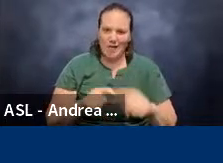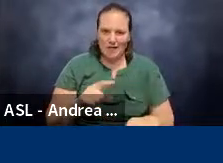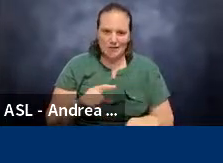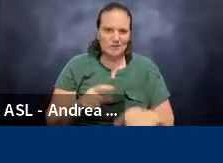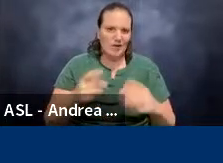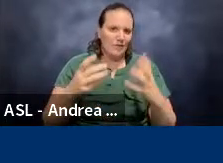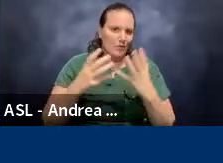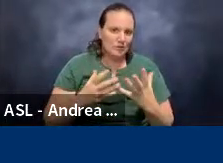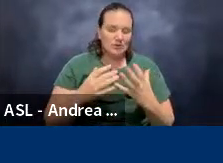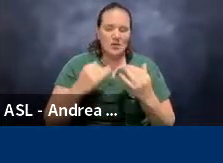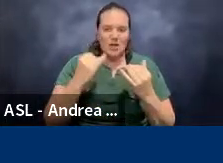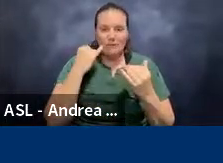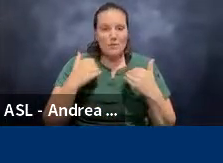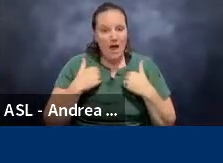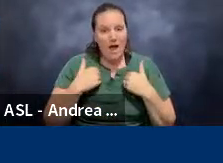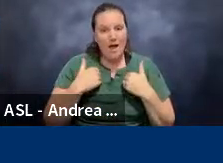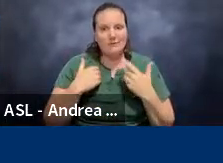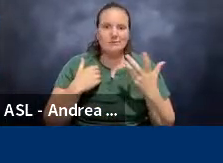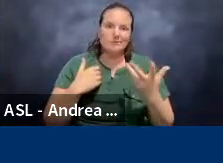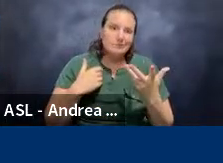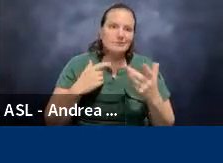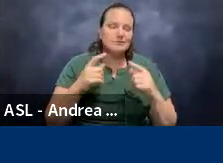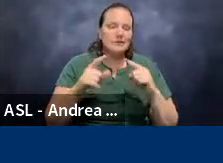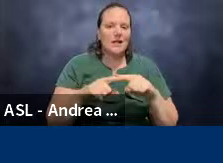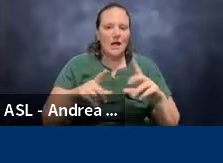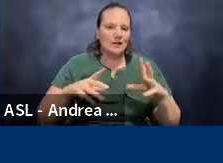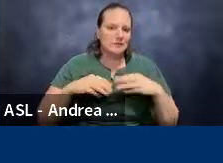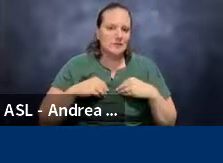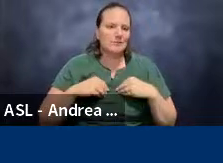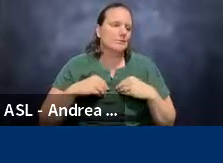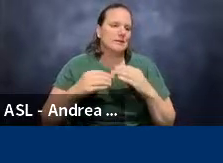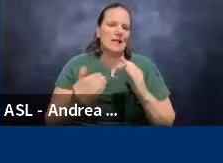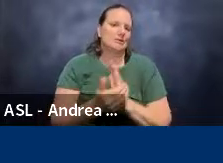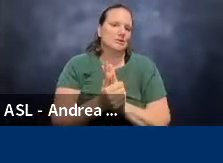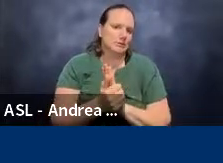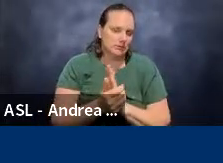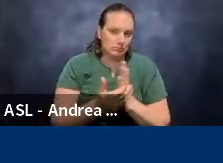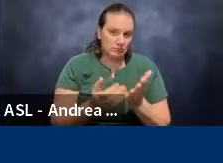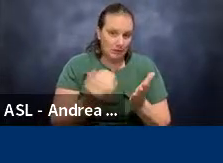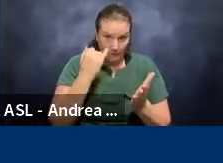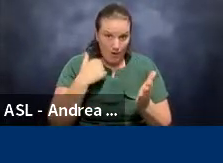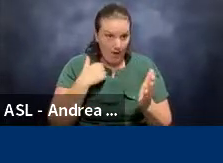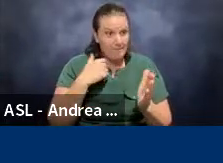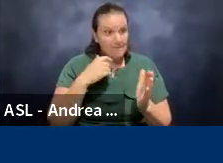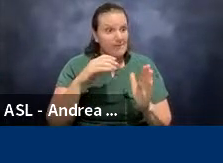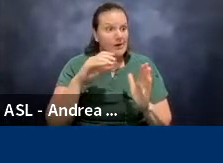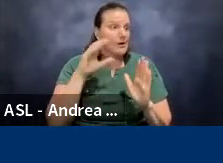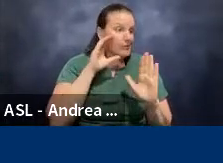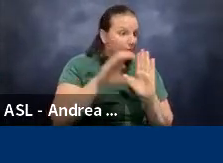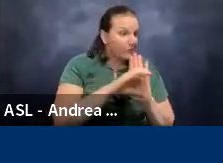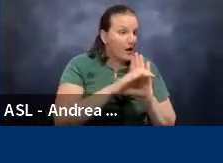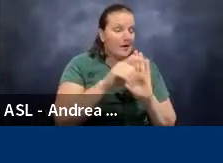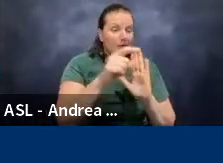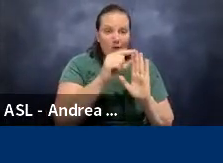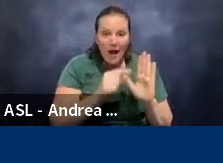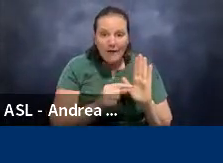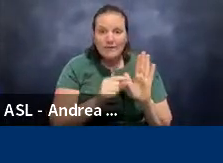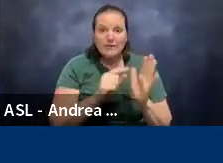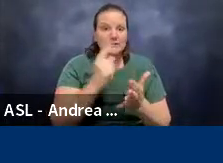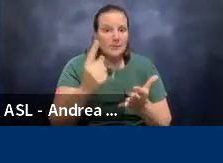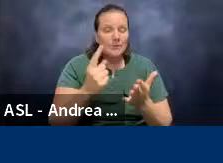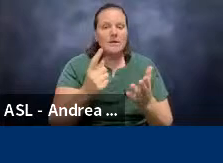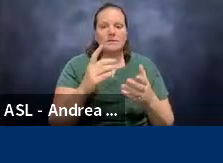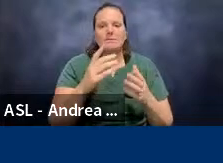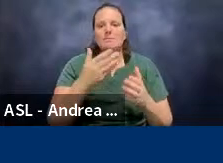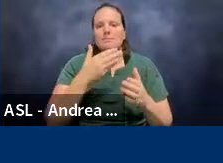Unfortunately, we can't take attachments. So if you have a graphic or a photo, the best thing to do